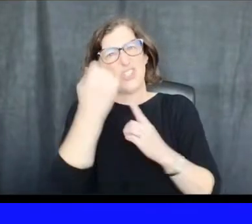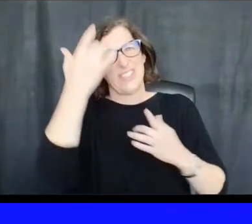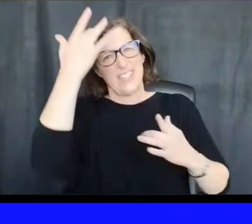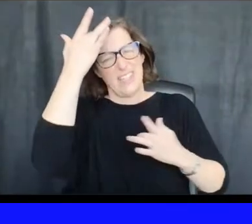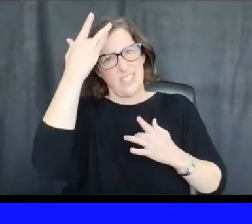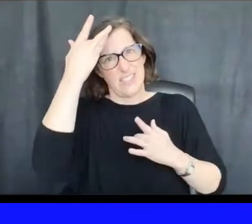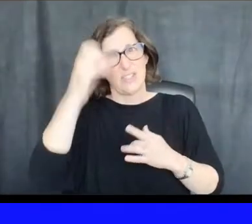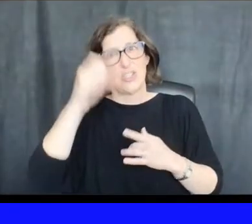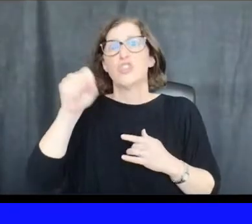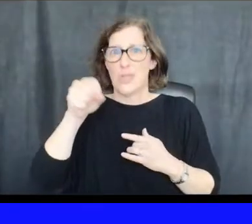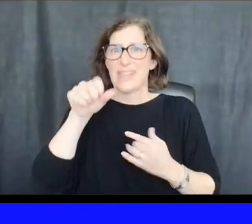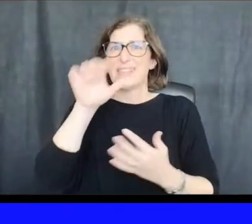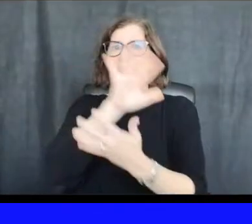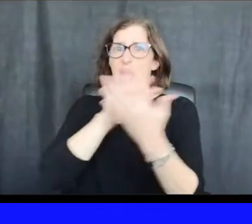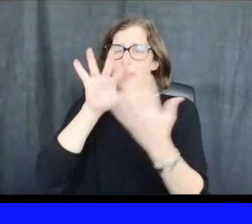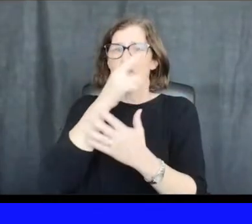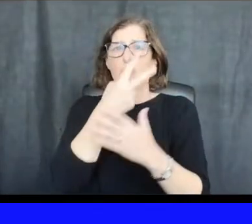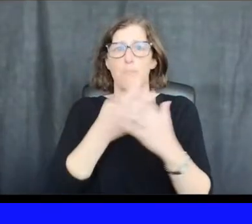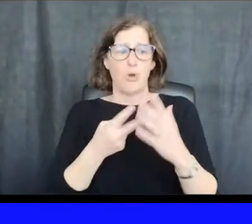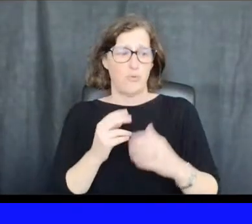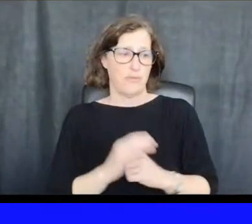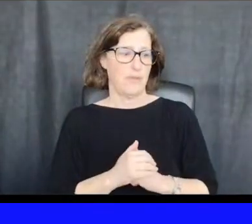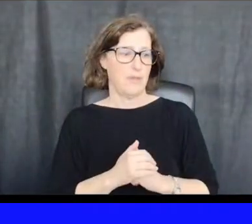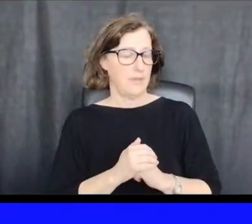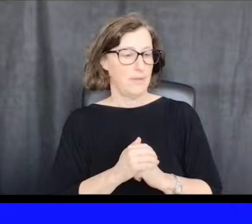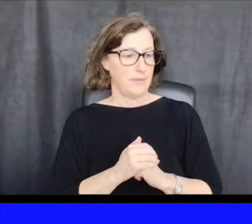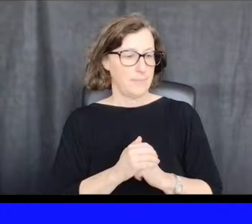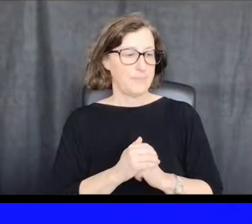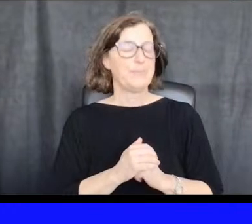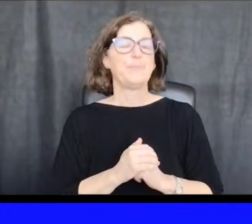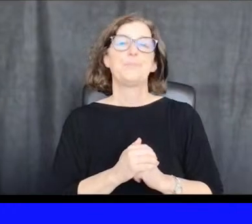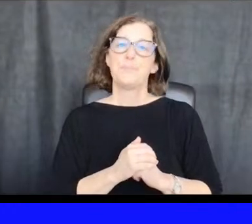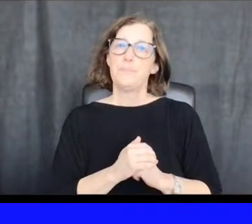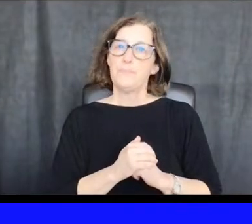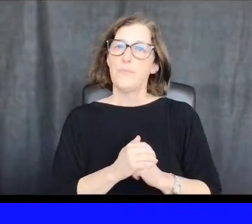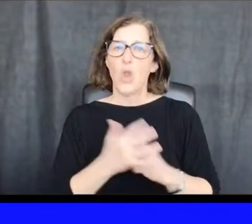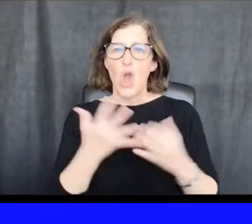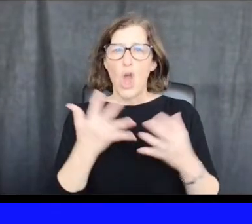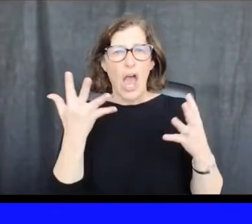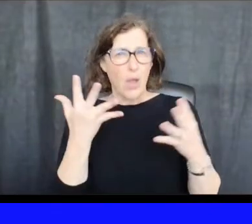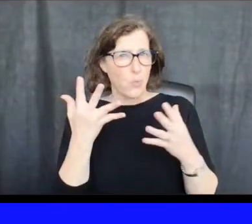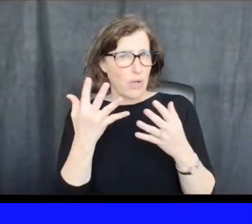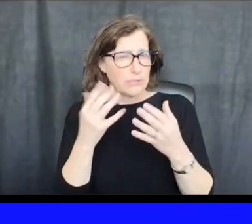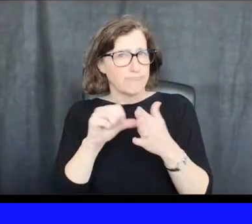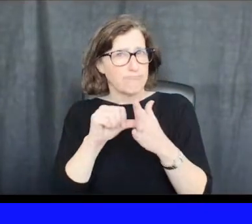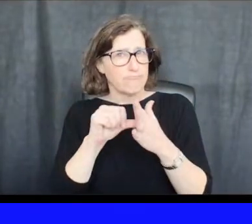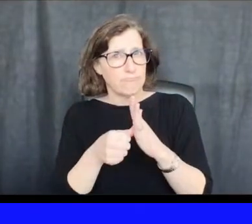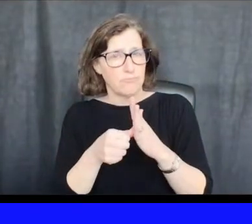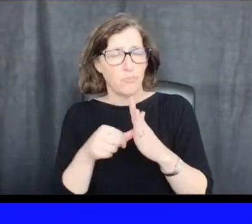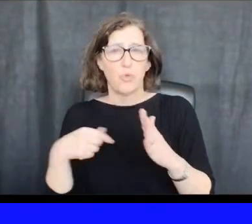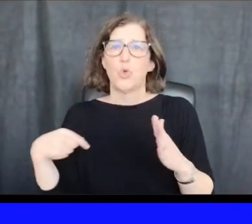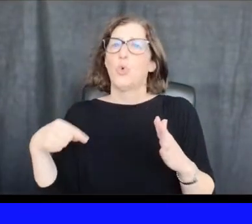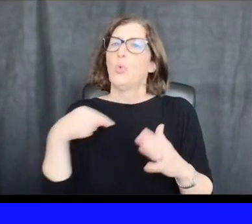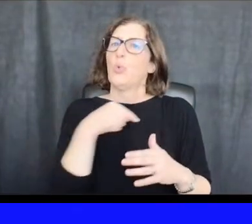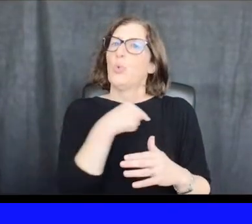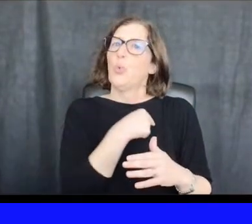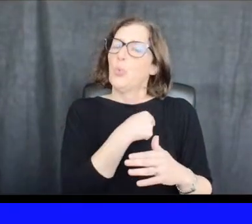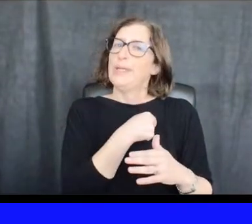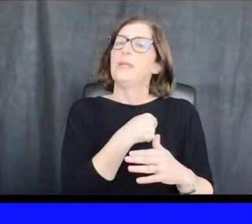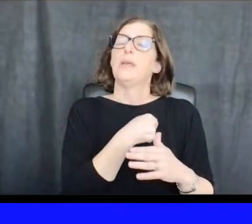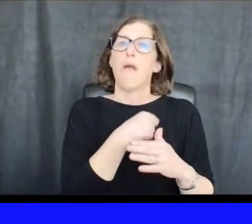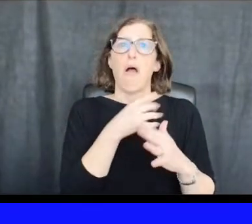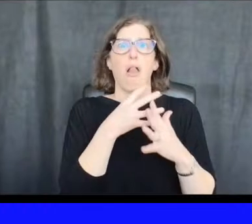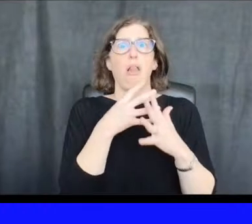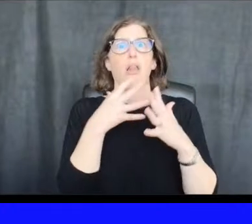of course, our patients through the COVID pandemic were very complicated and complex and ill. So combination